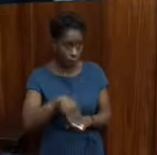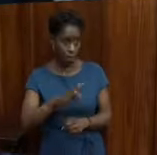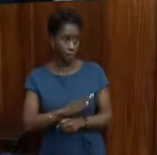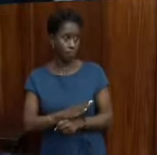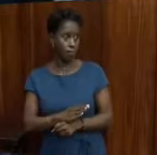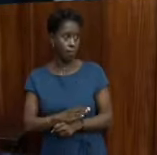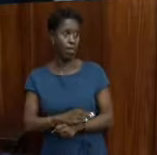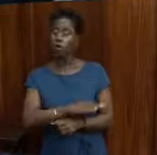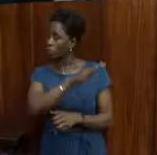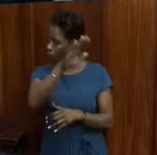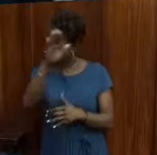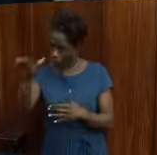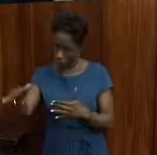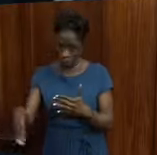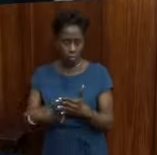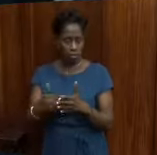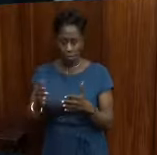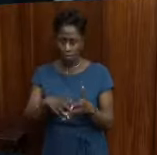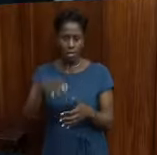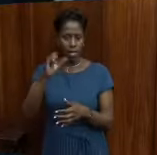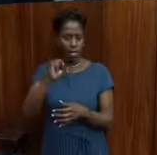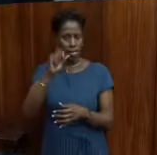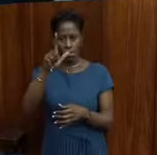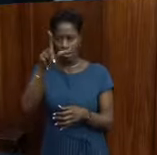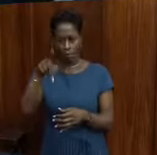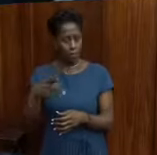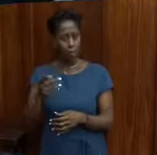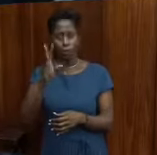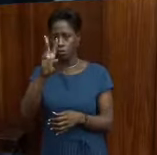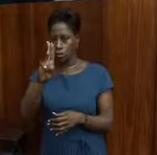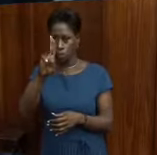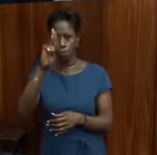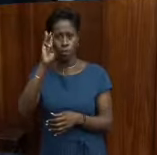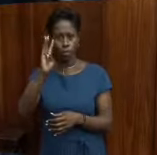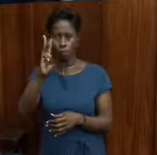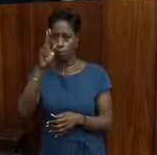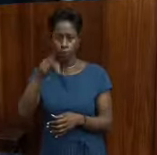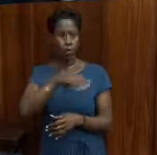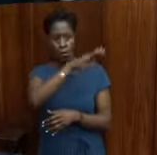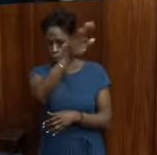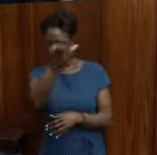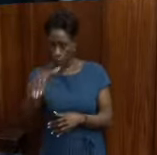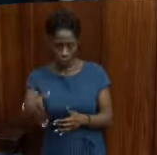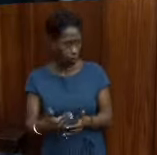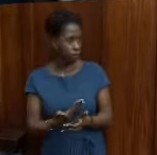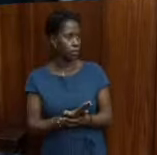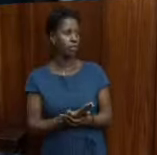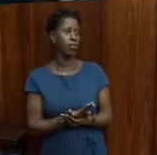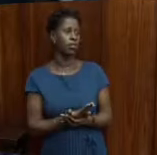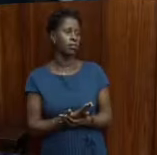all parliamentarians, and I know my colleagues have an issue, all parliamentarians,